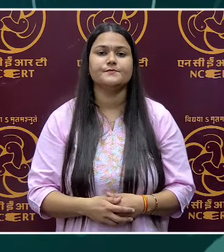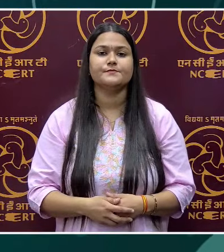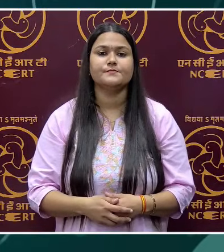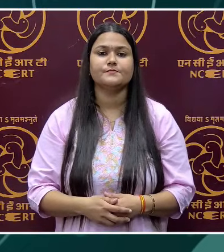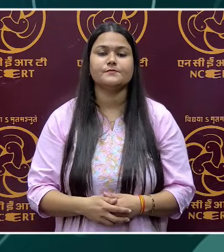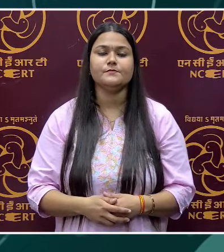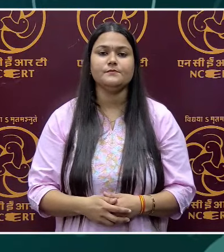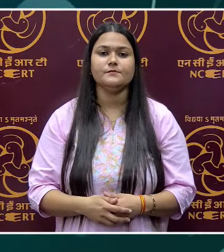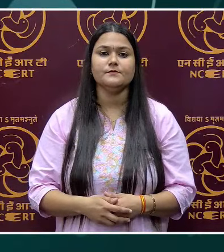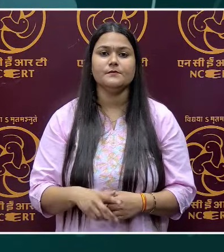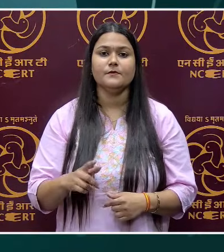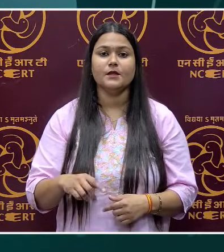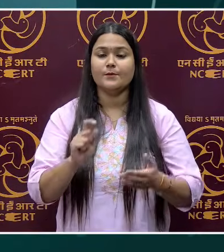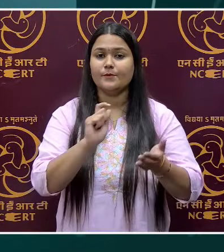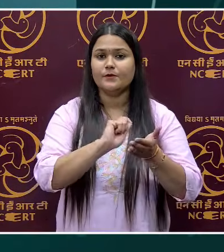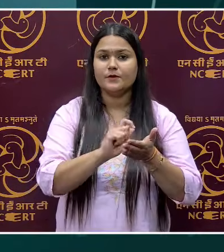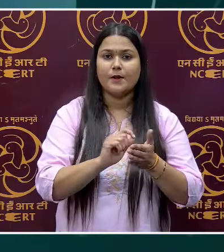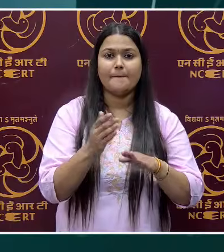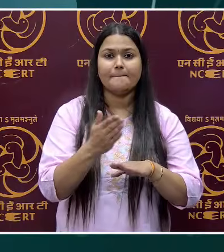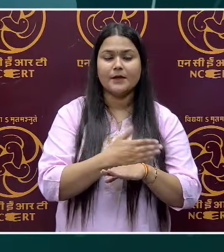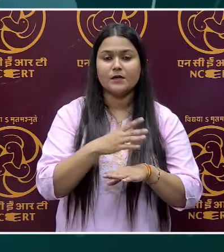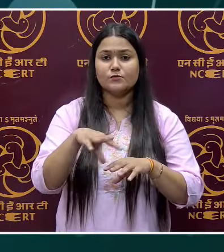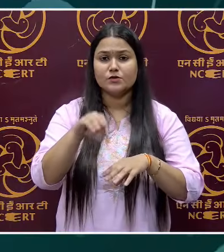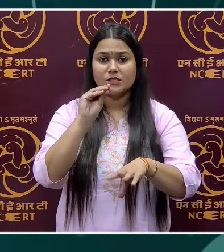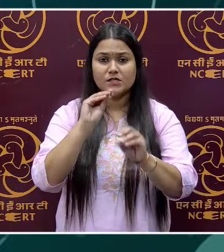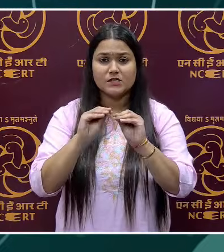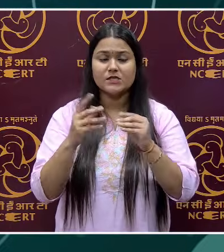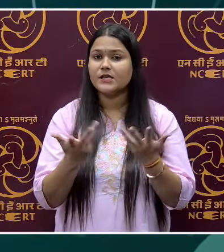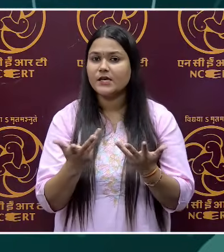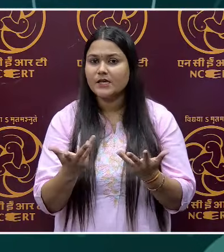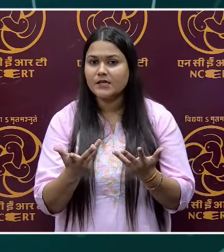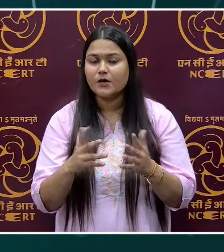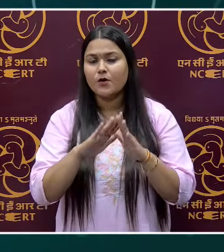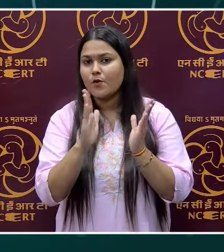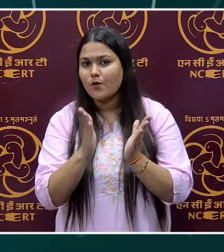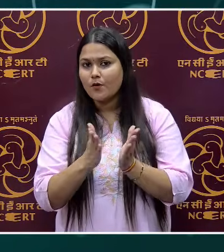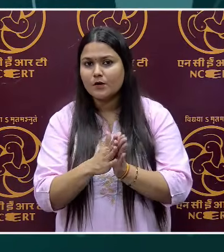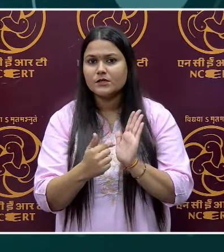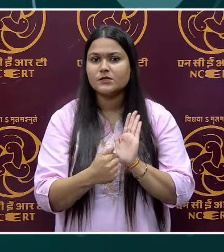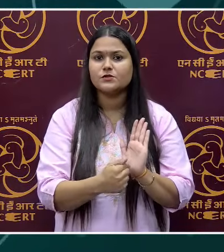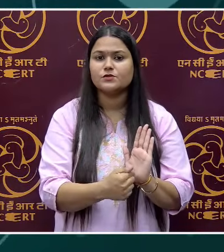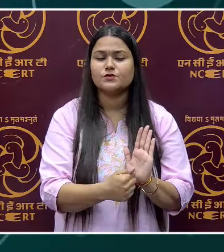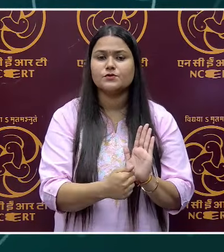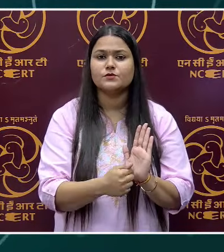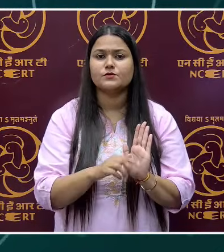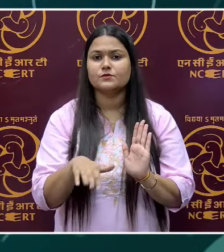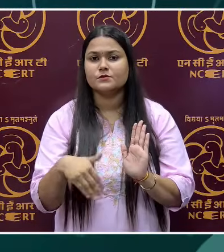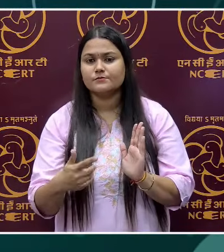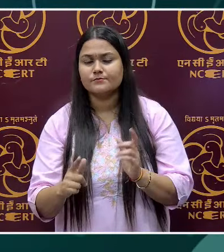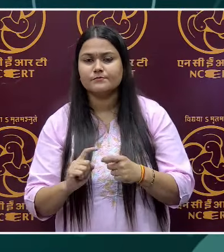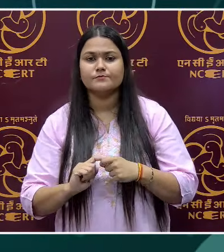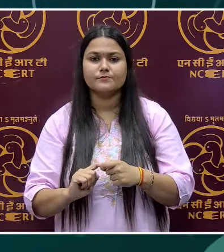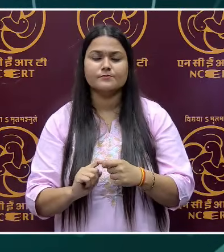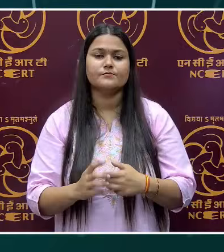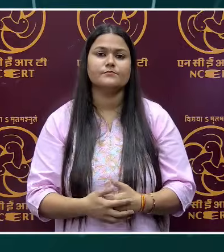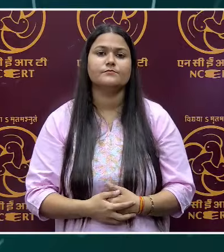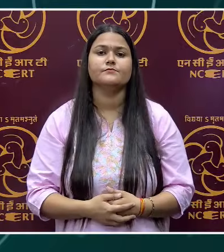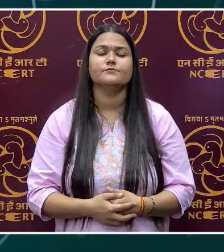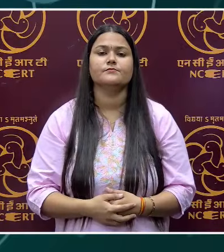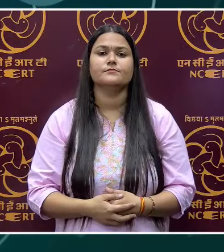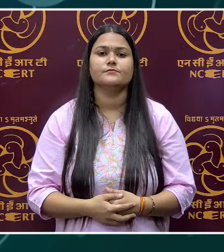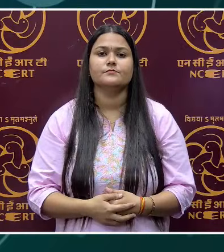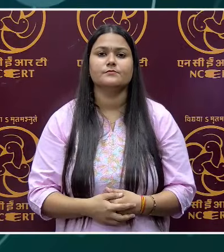Here it is written what we are going to learn today, all things okay. Now we